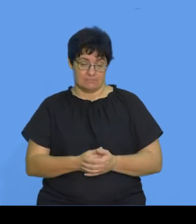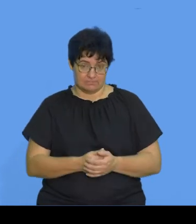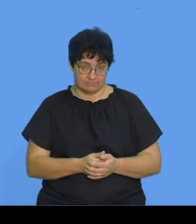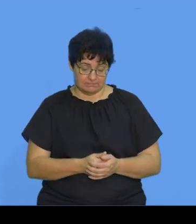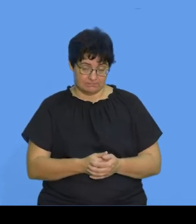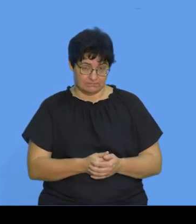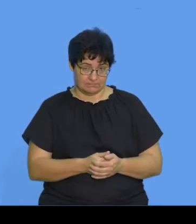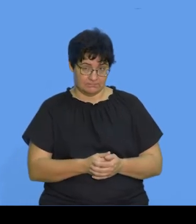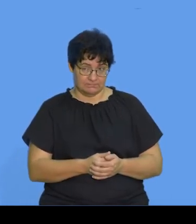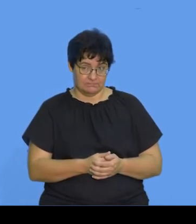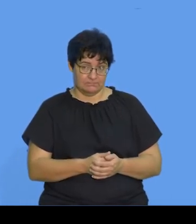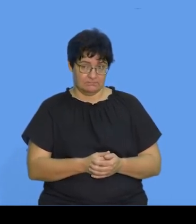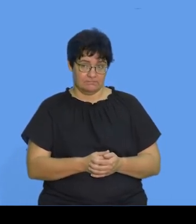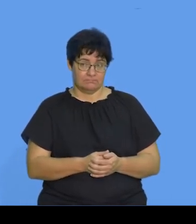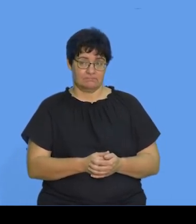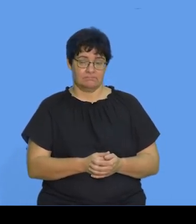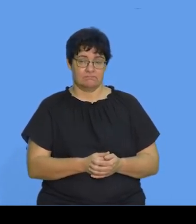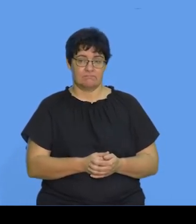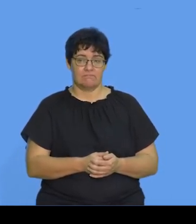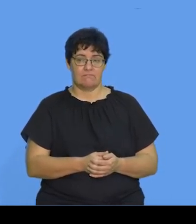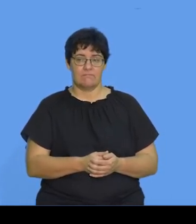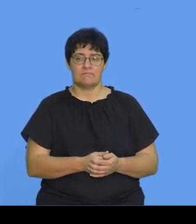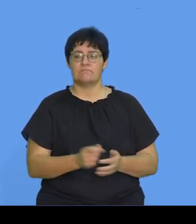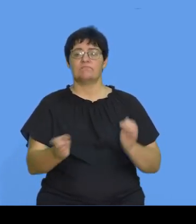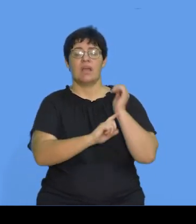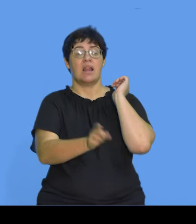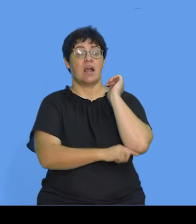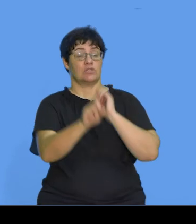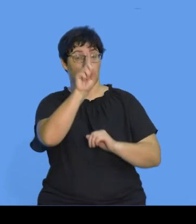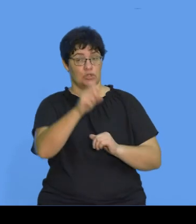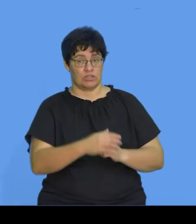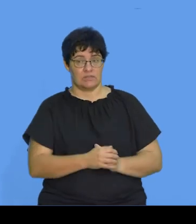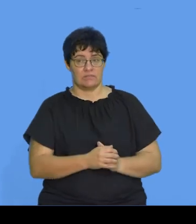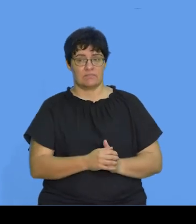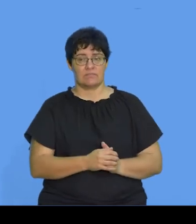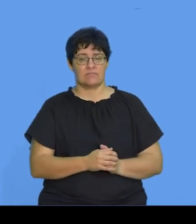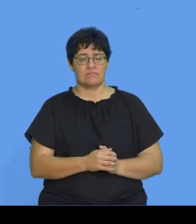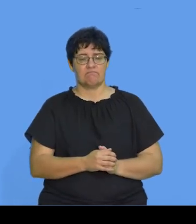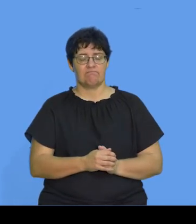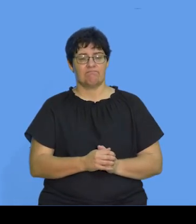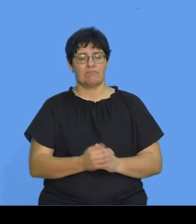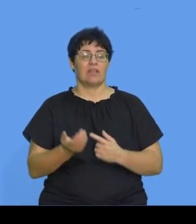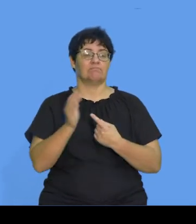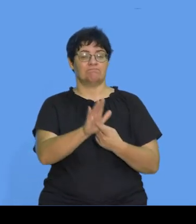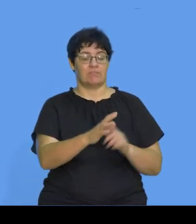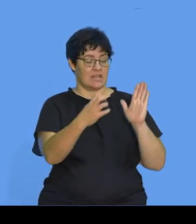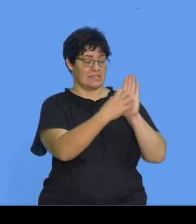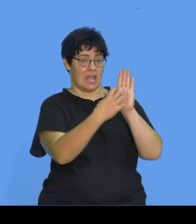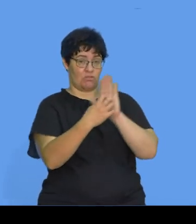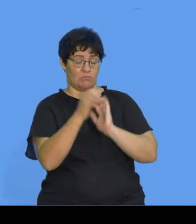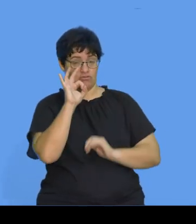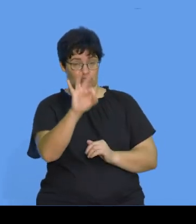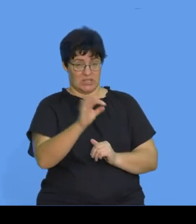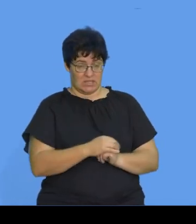acceptable phrases that we use. Okay, now the last question. I've given you